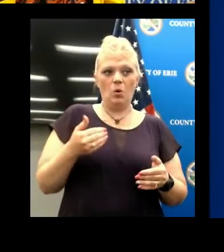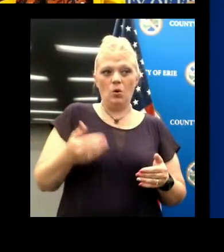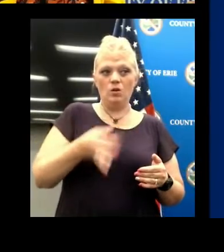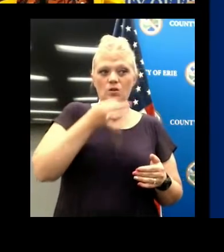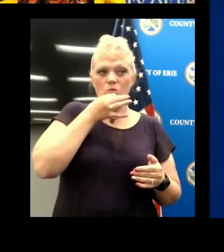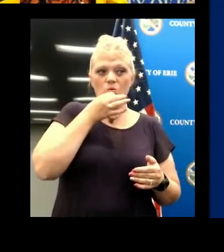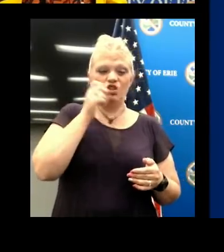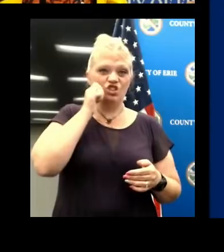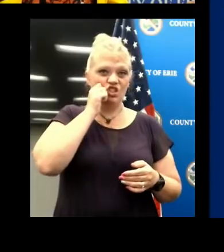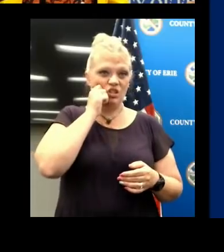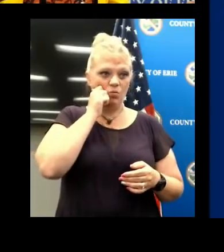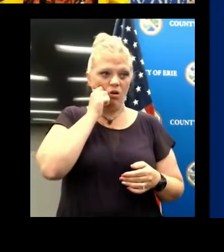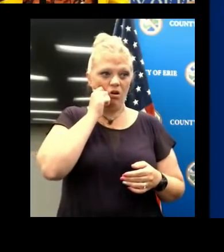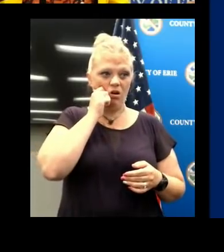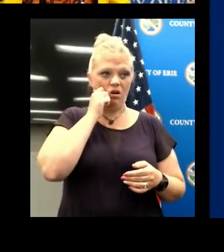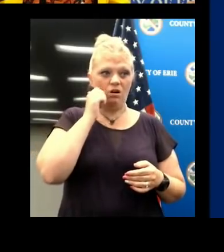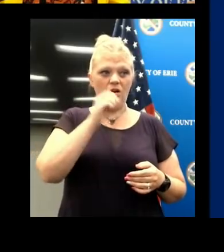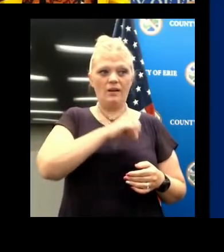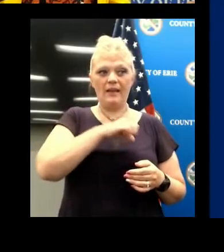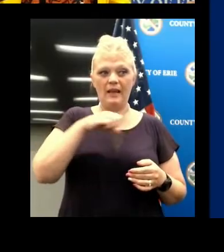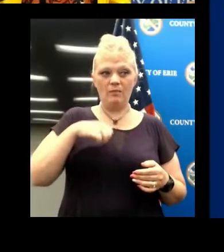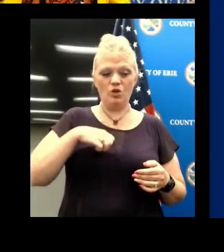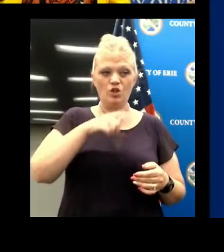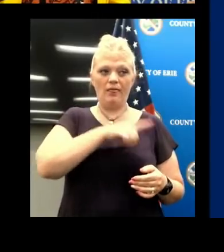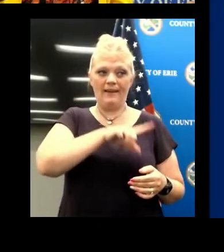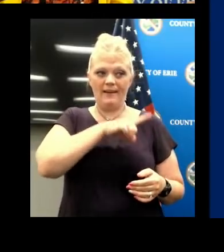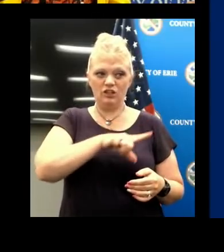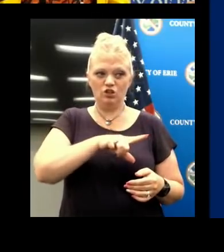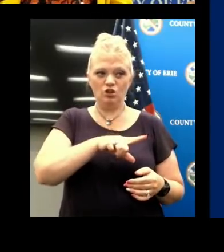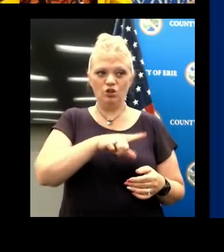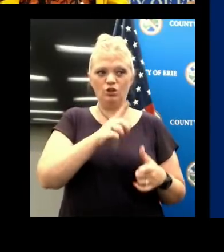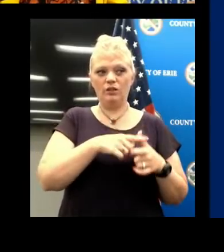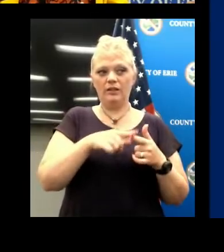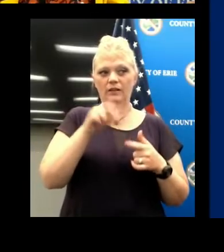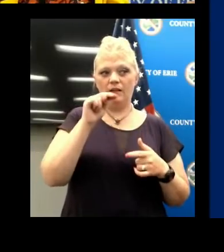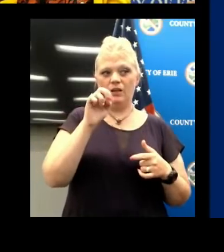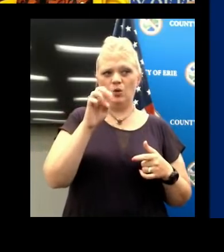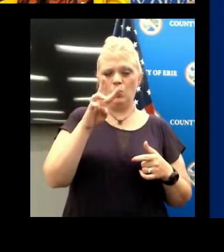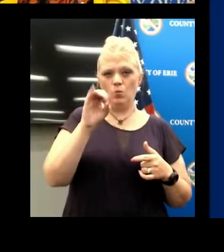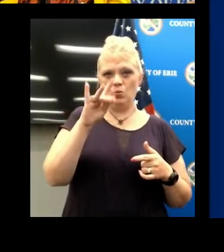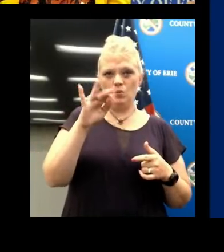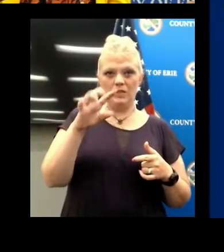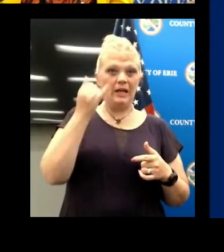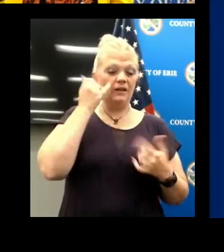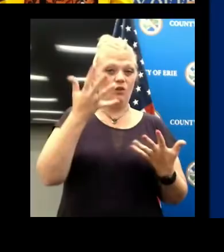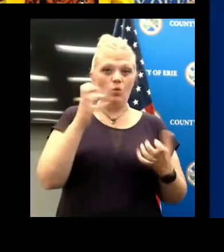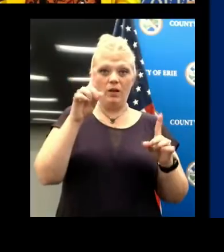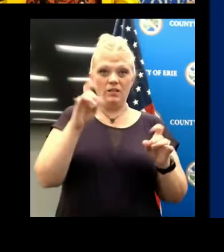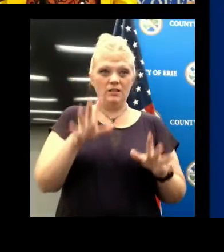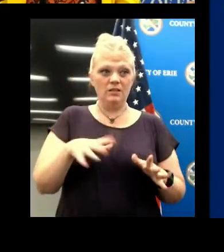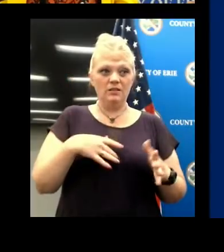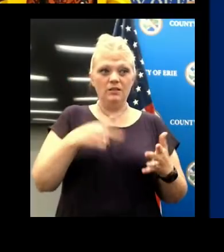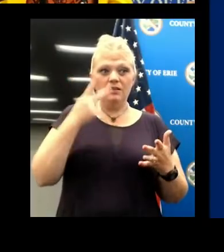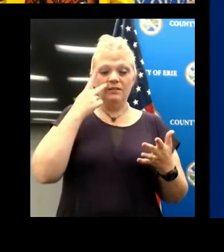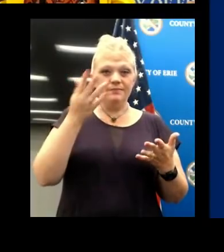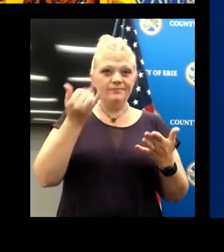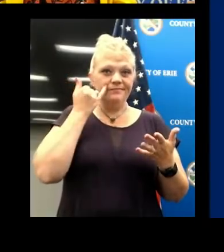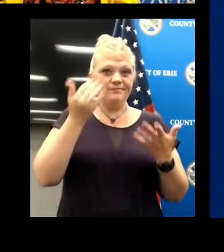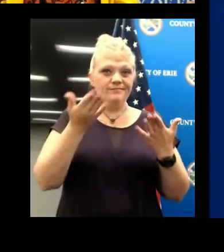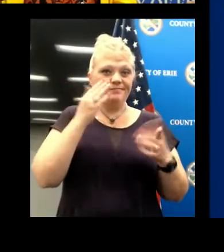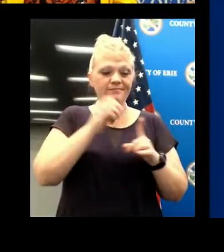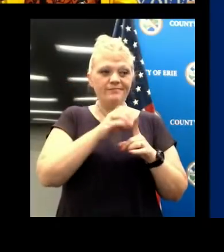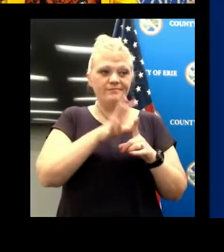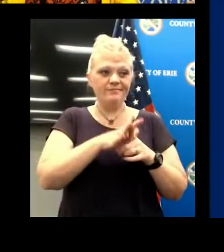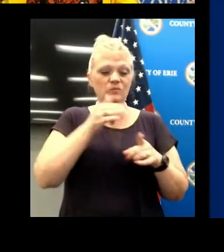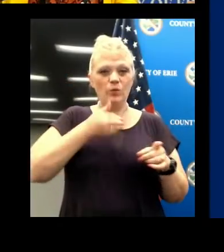be in Cheektowaga, in Amherst, in Lancaster, and then in Newstead. So if you want to get tested, see if you could have been exposed,